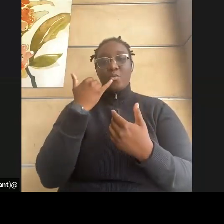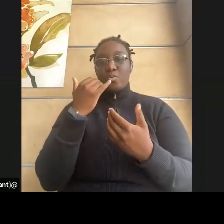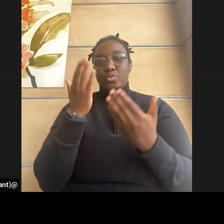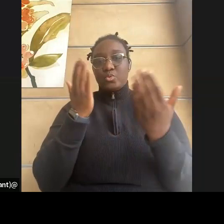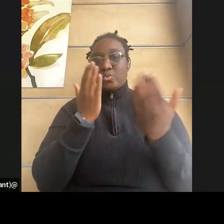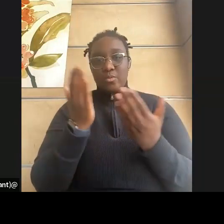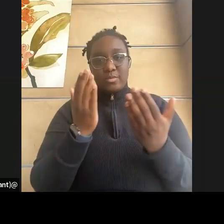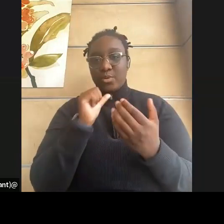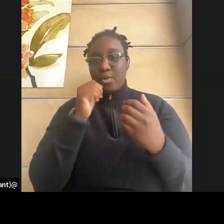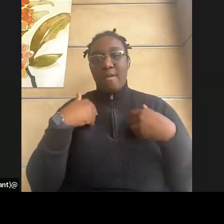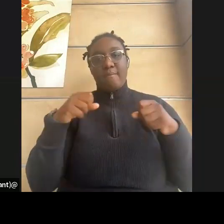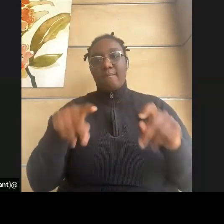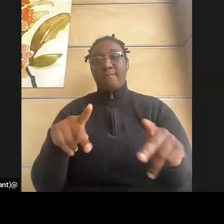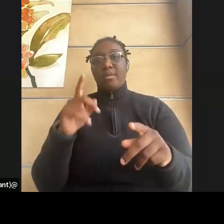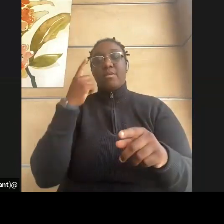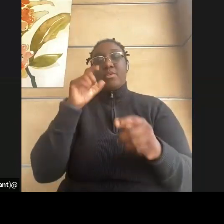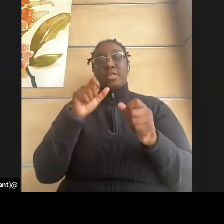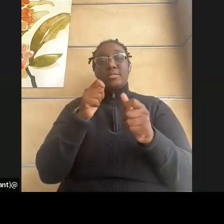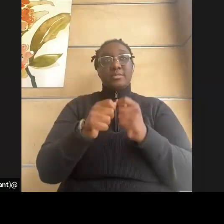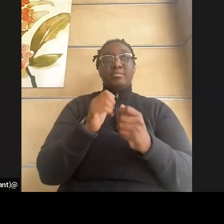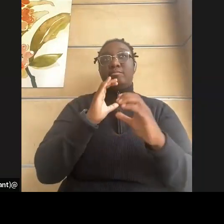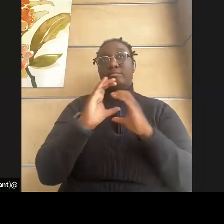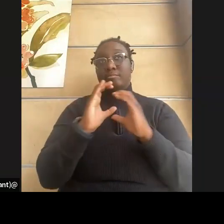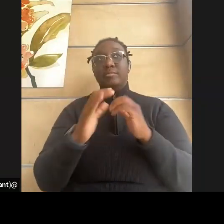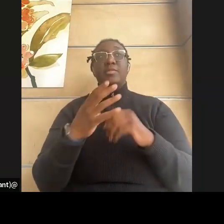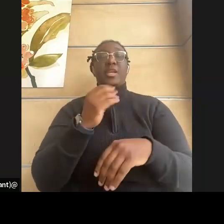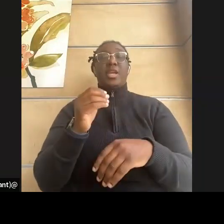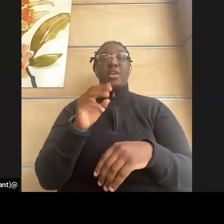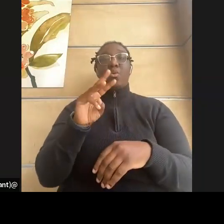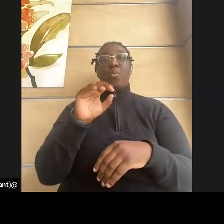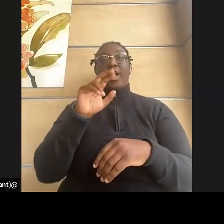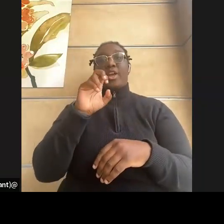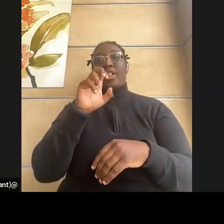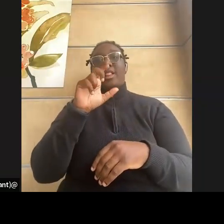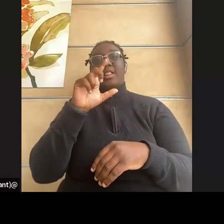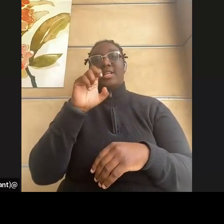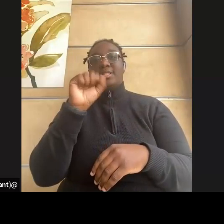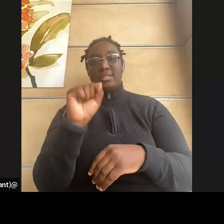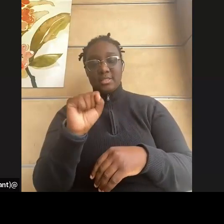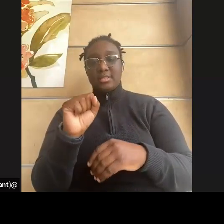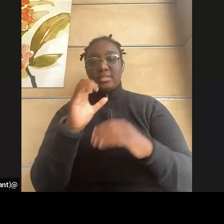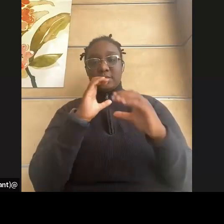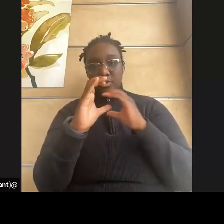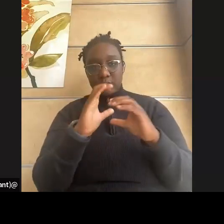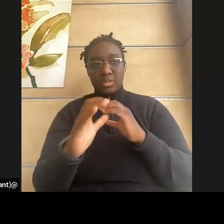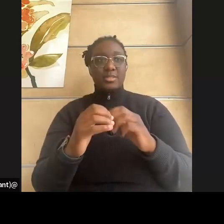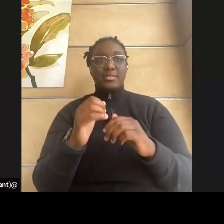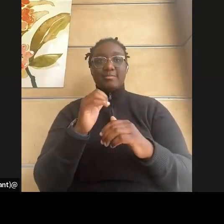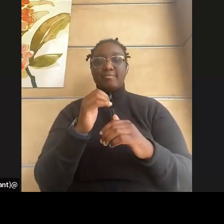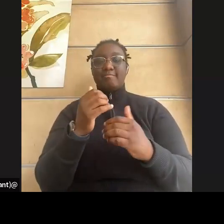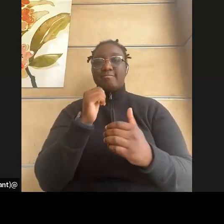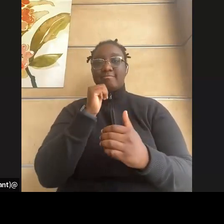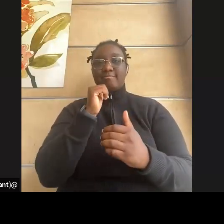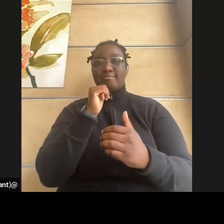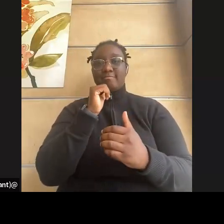text message communications, and wireless internet connectivity is non-existent. Also,